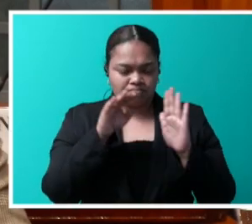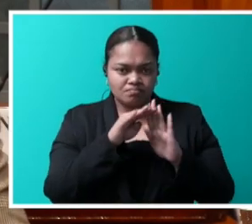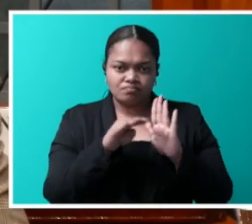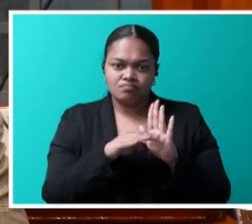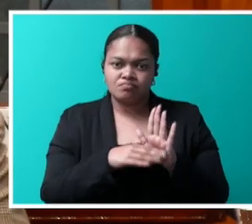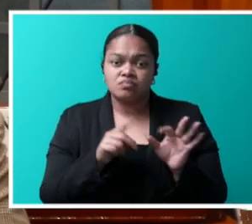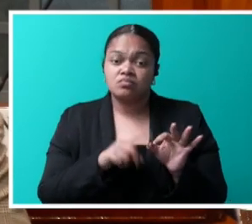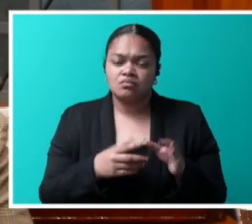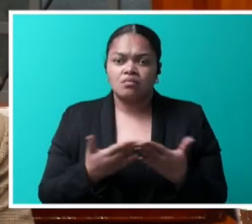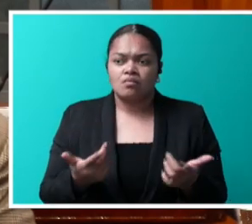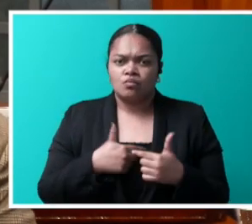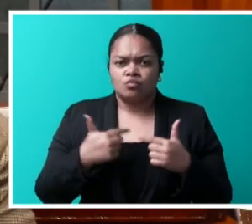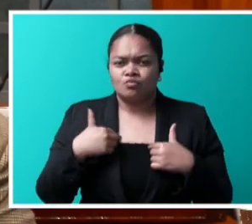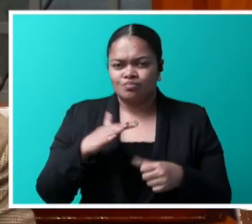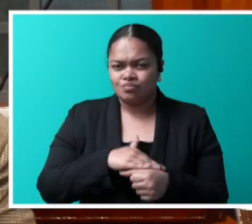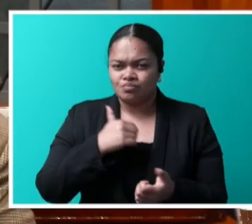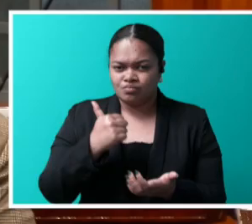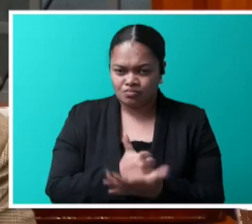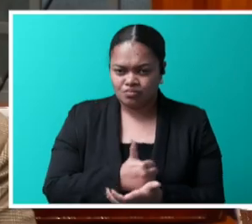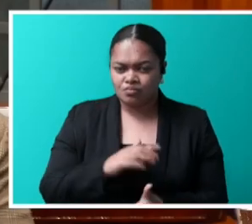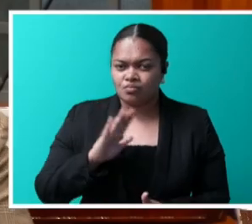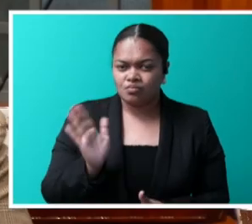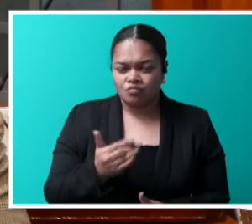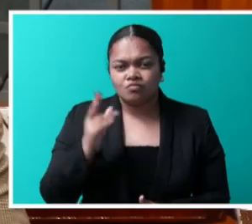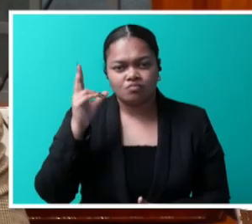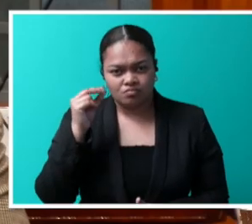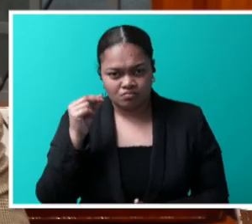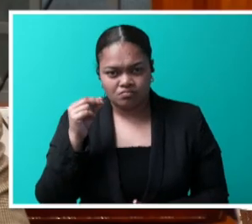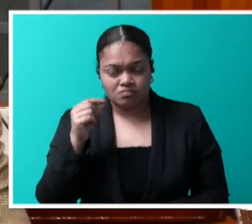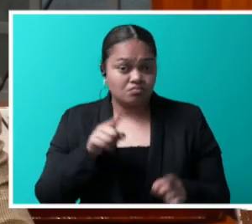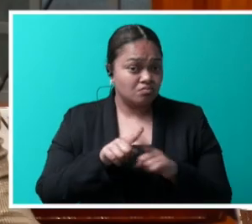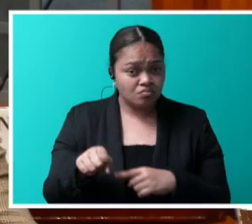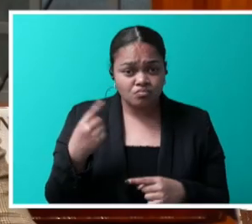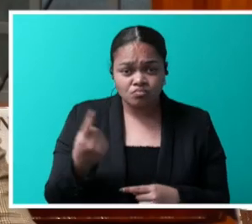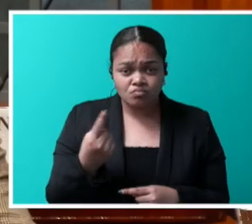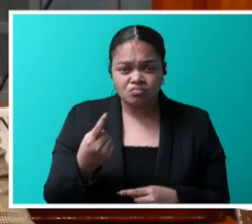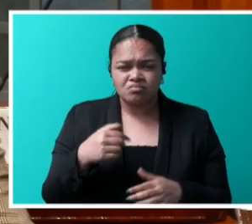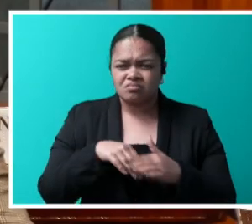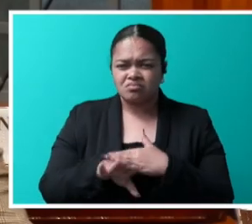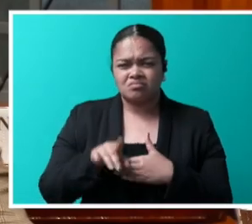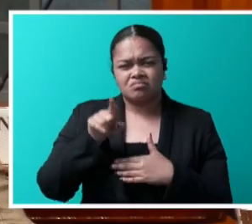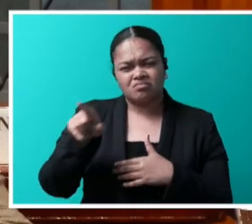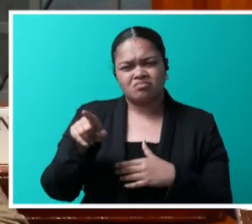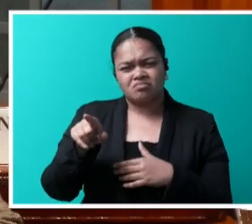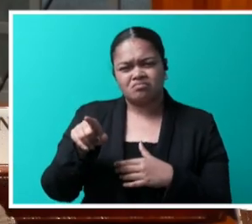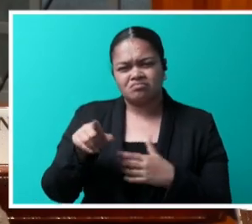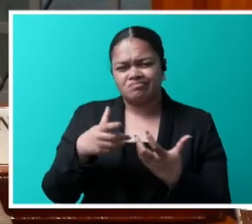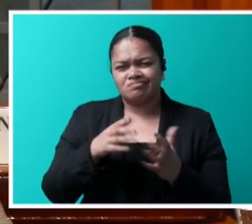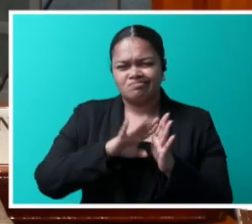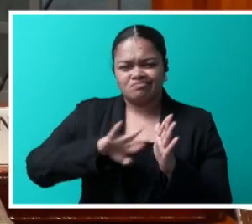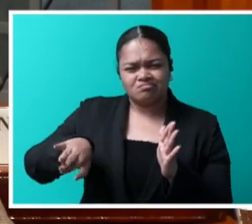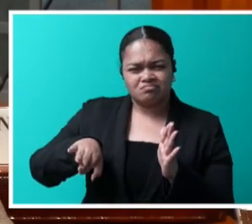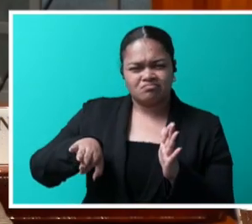do we ensure that every Fijian, especially those in vulnerable and